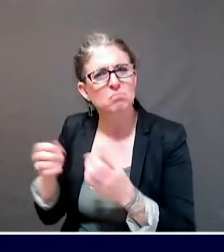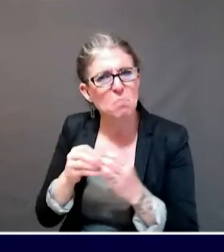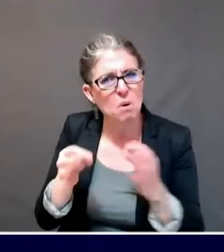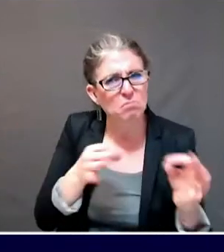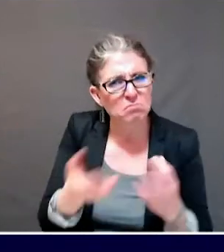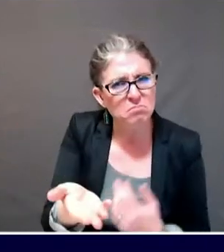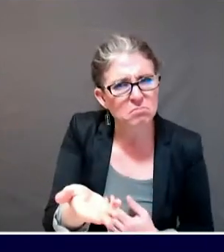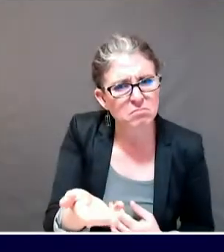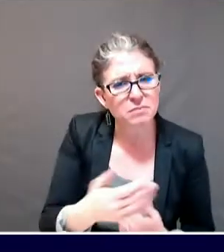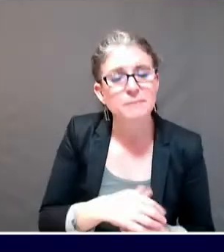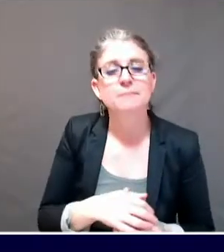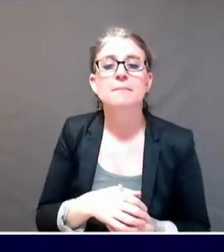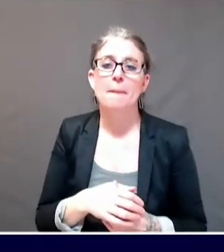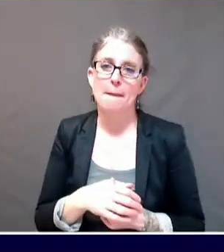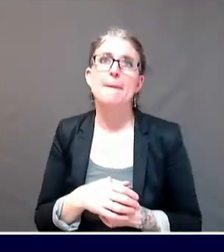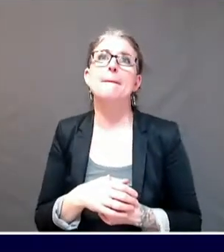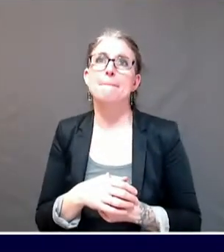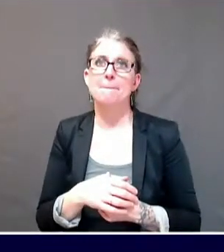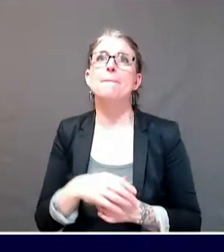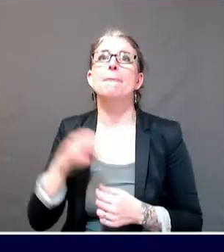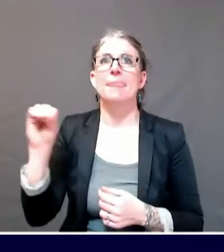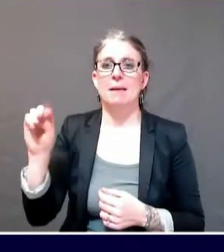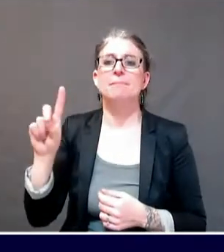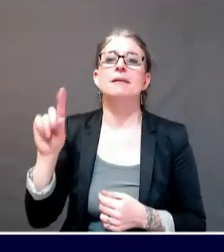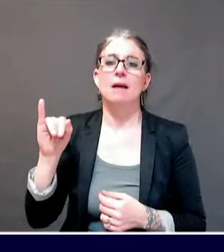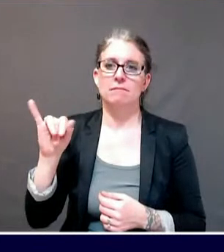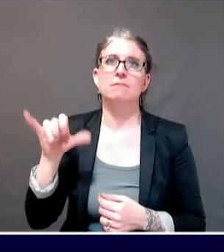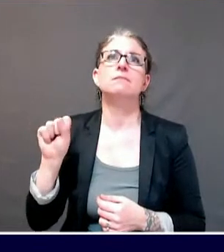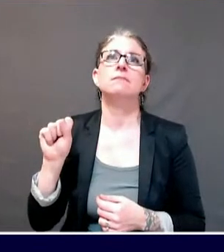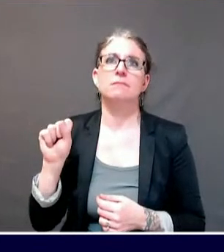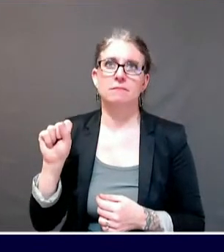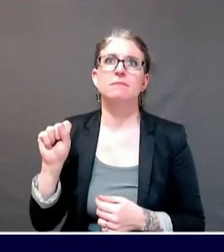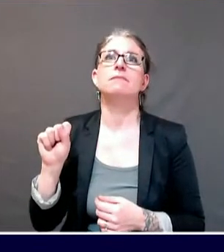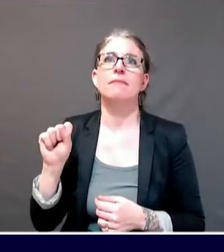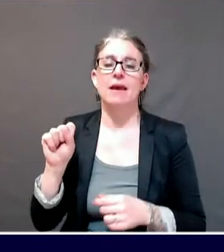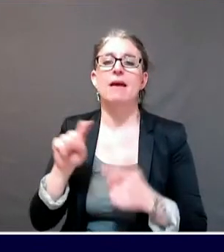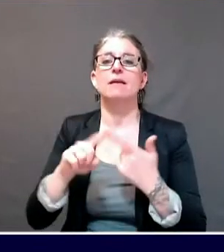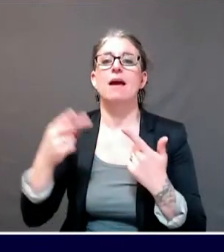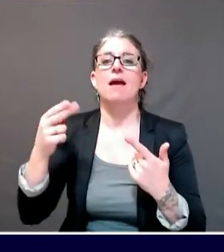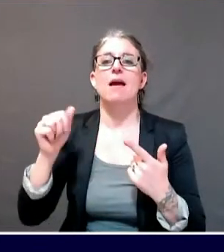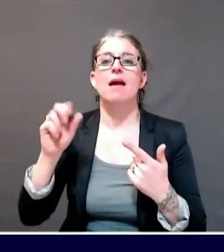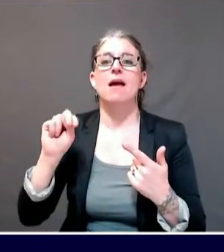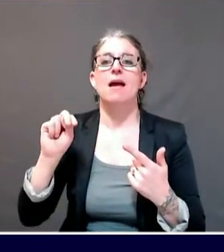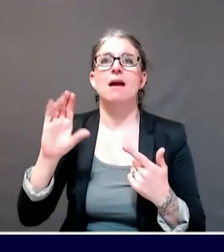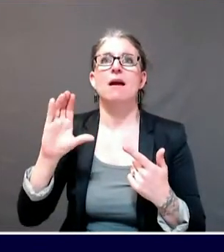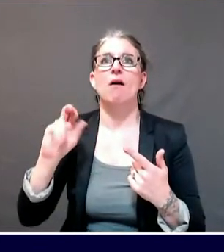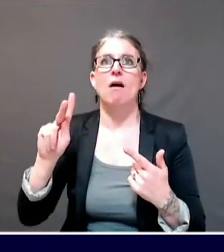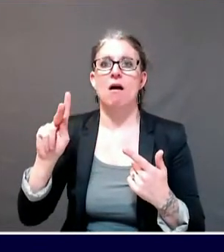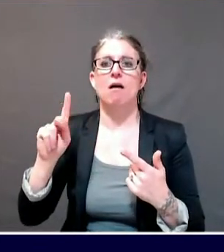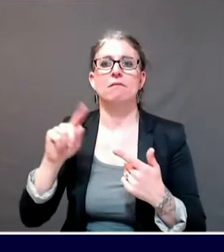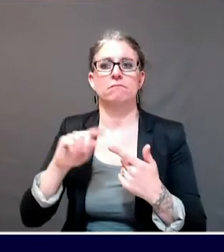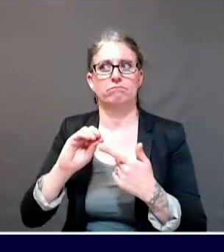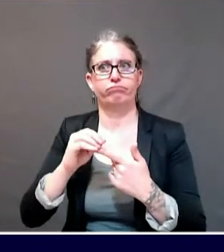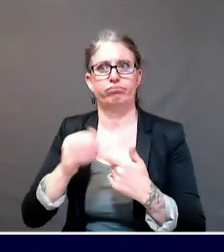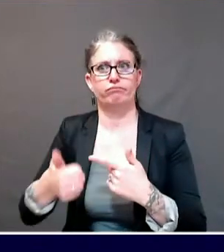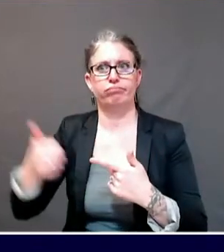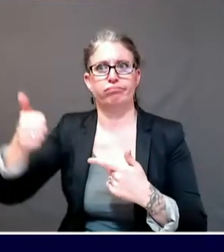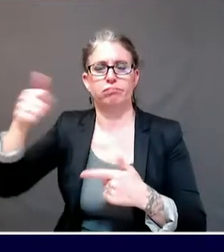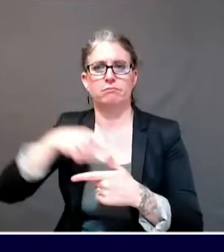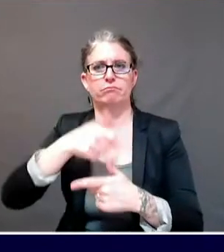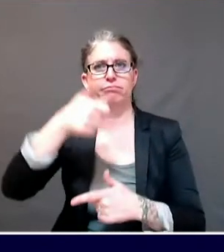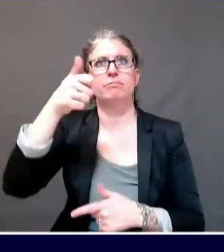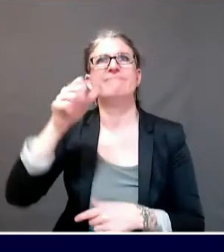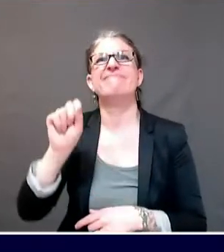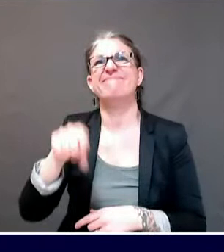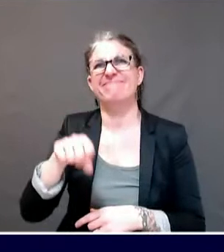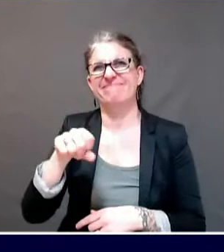cases in the MDI area, really across Hancock County. To be sure, we've seen an increase in cases across the state. I talked